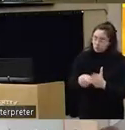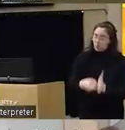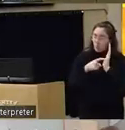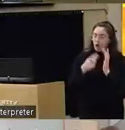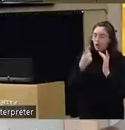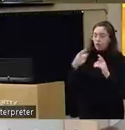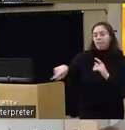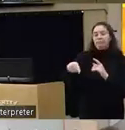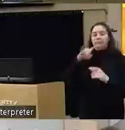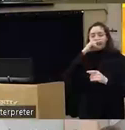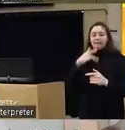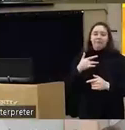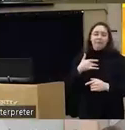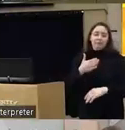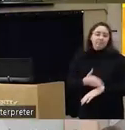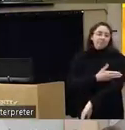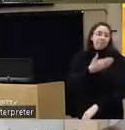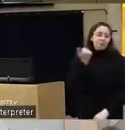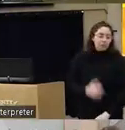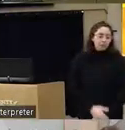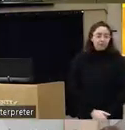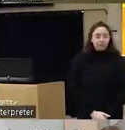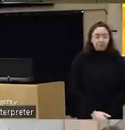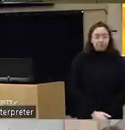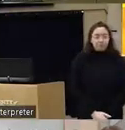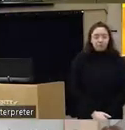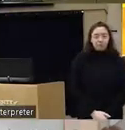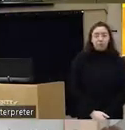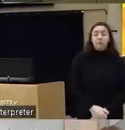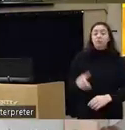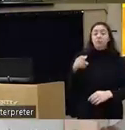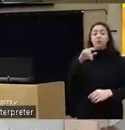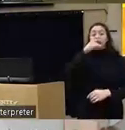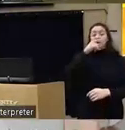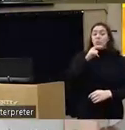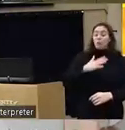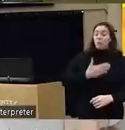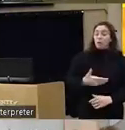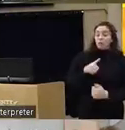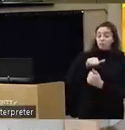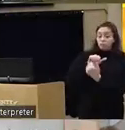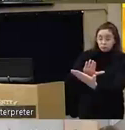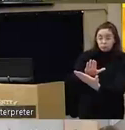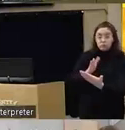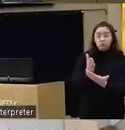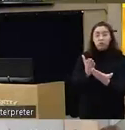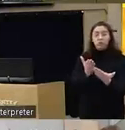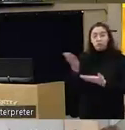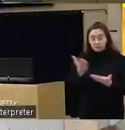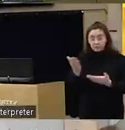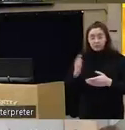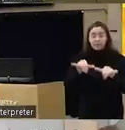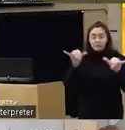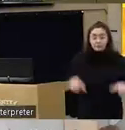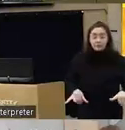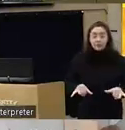have much more of an interface with child-serving systems, as I mentioned, which does take time for the behavioral